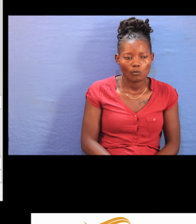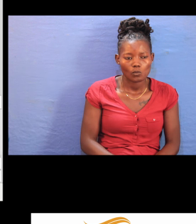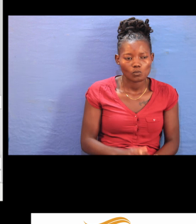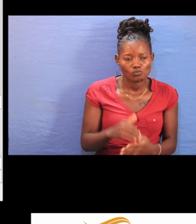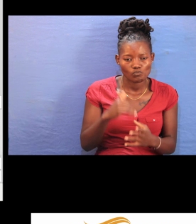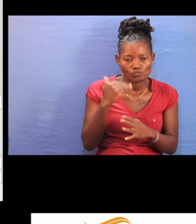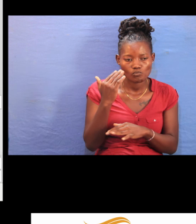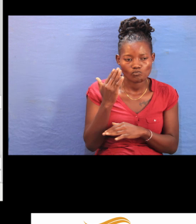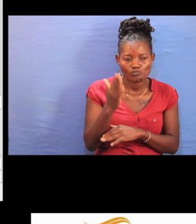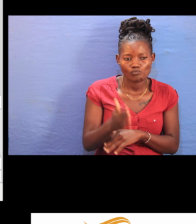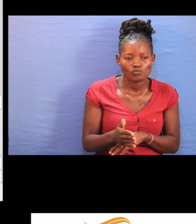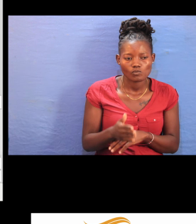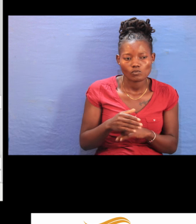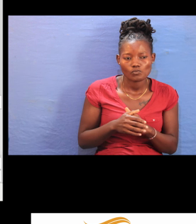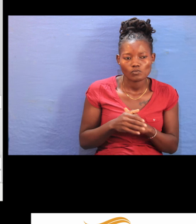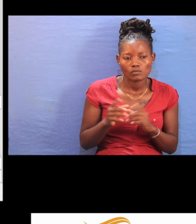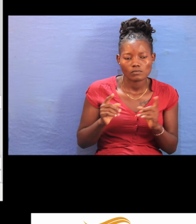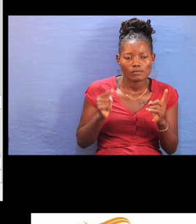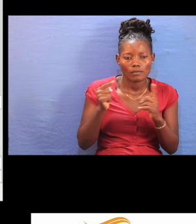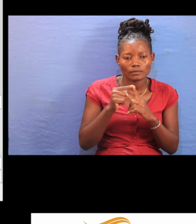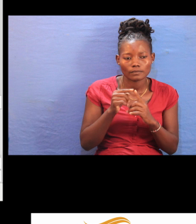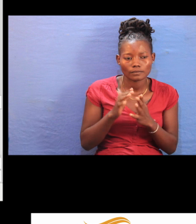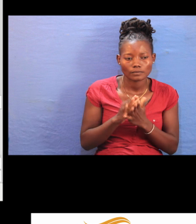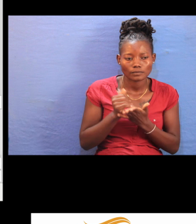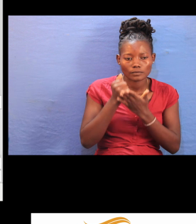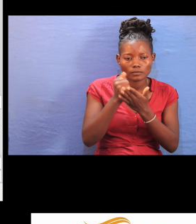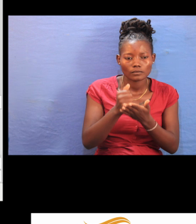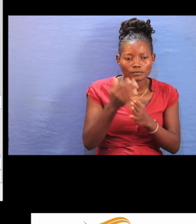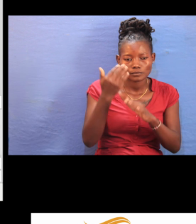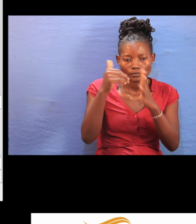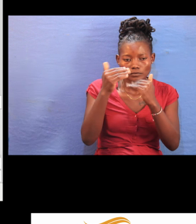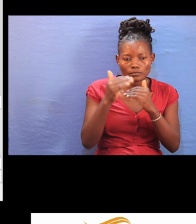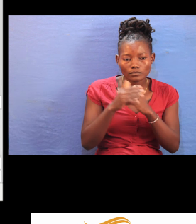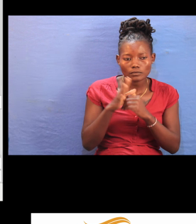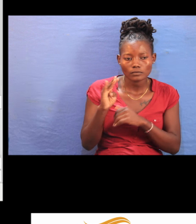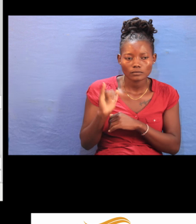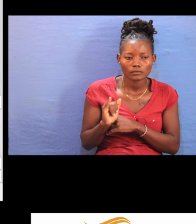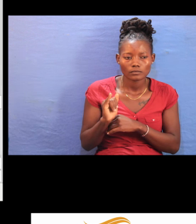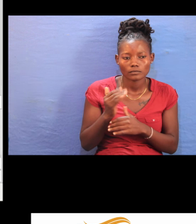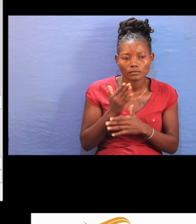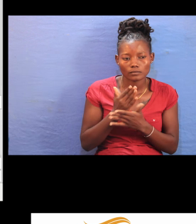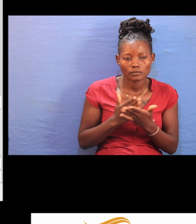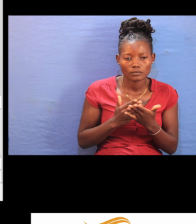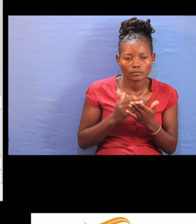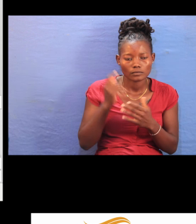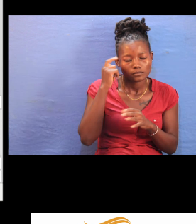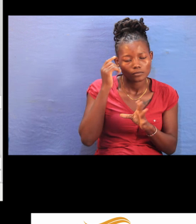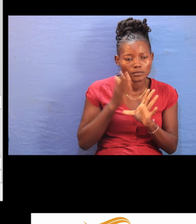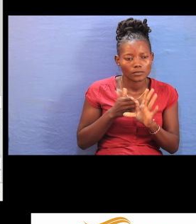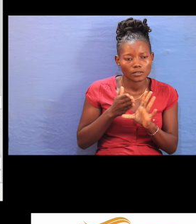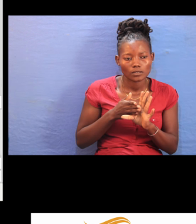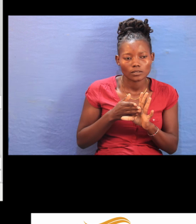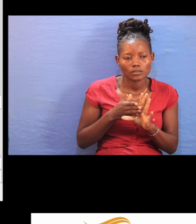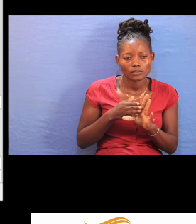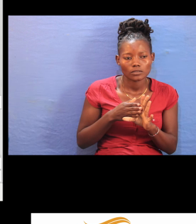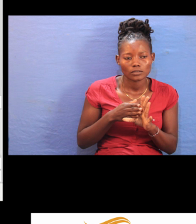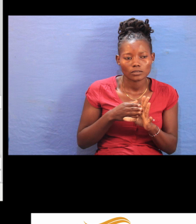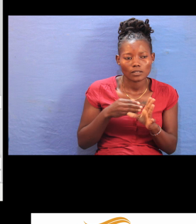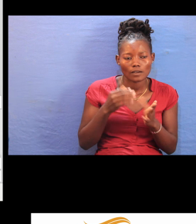Indirectly, goals influence performance by affecting psychological factors such as